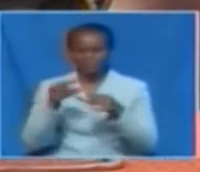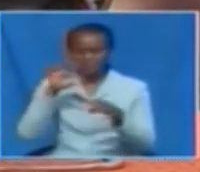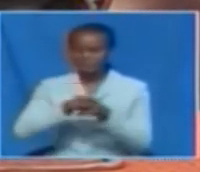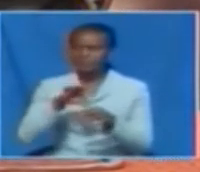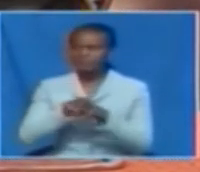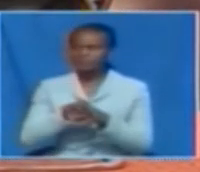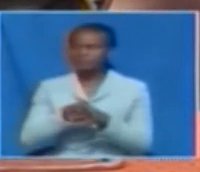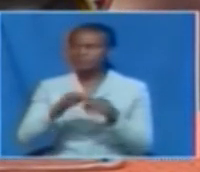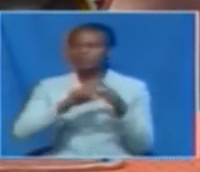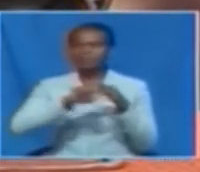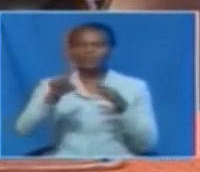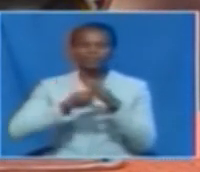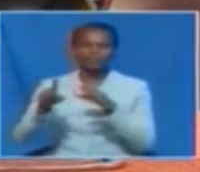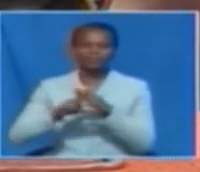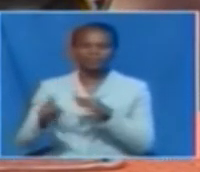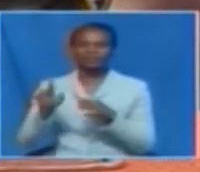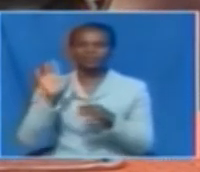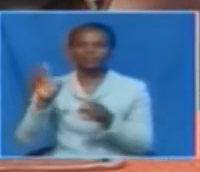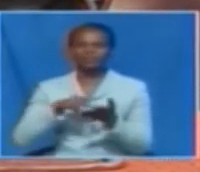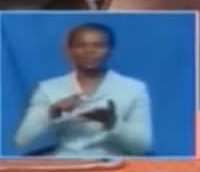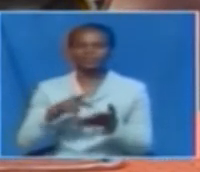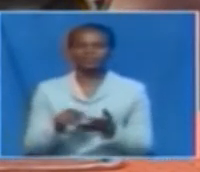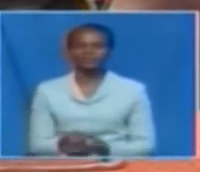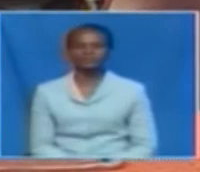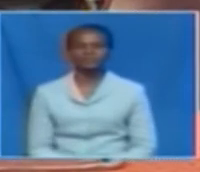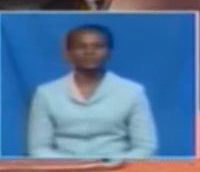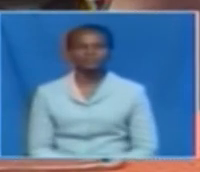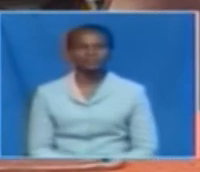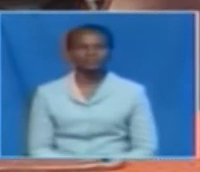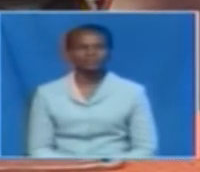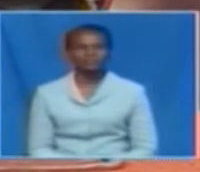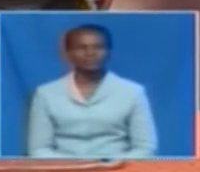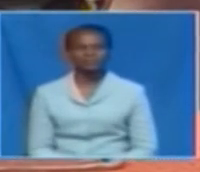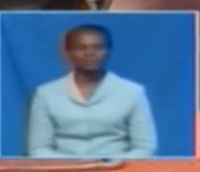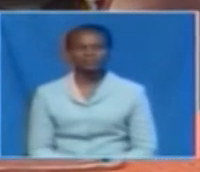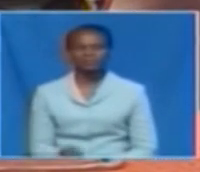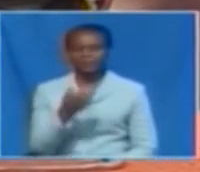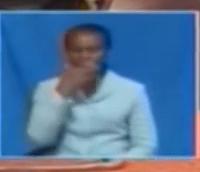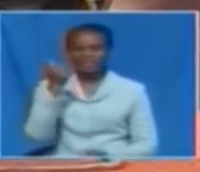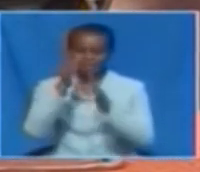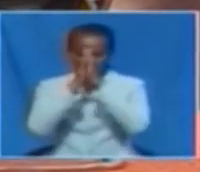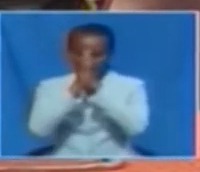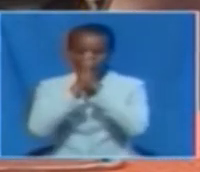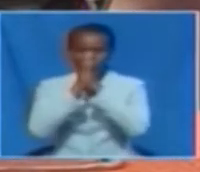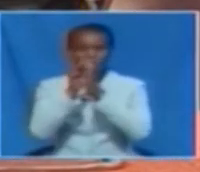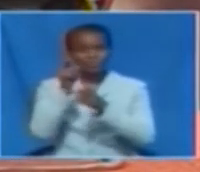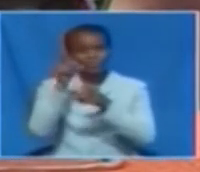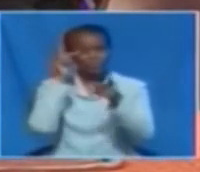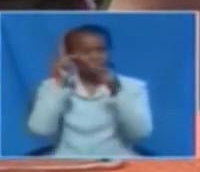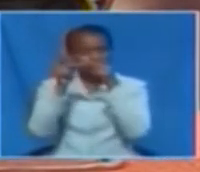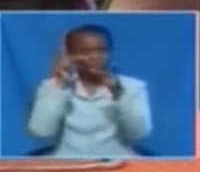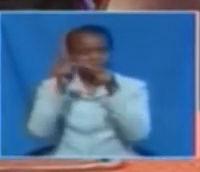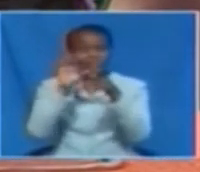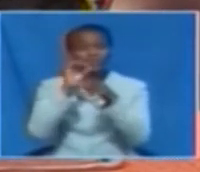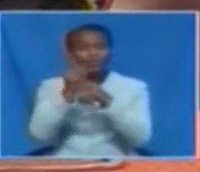you see they'll run away from your party, probably. We need to pray for you so that you before can become a prophet before you sit, before you